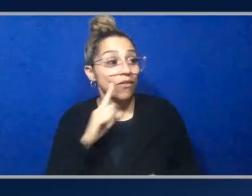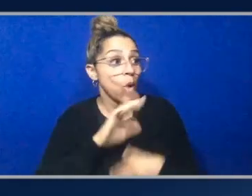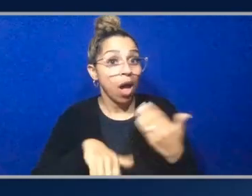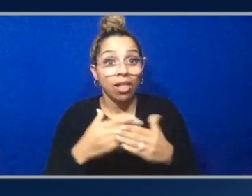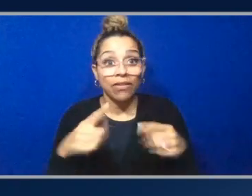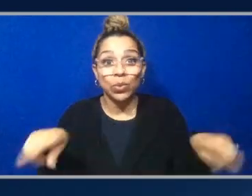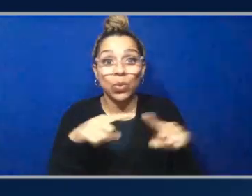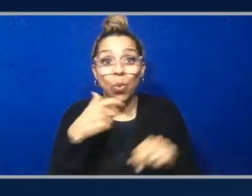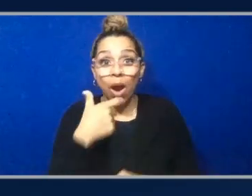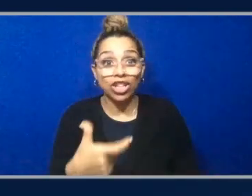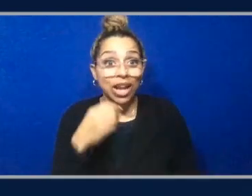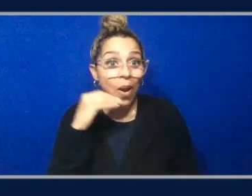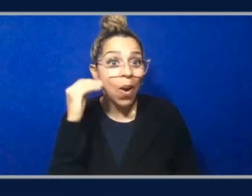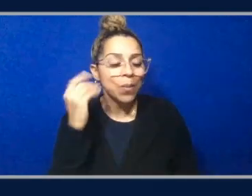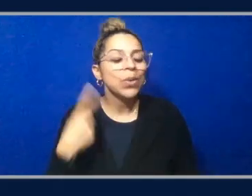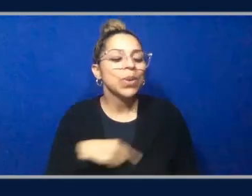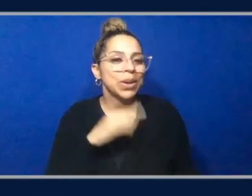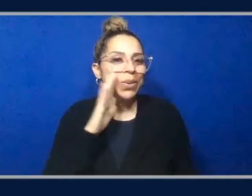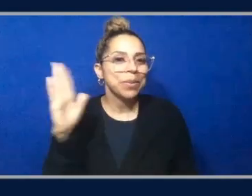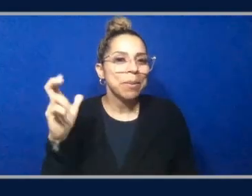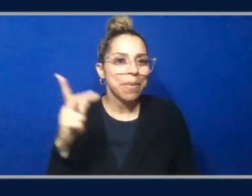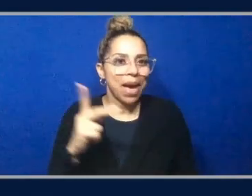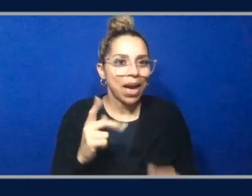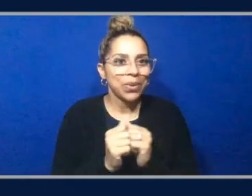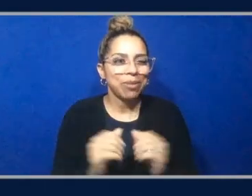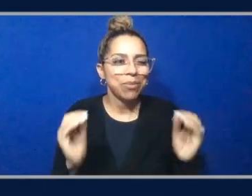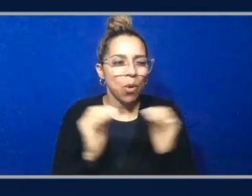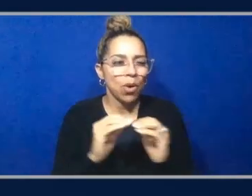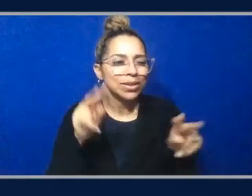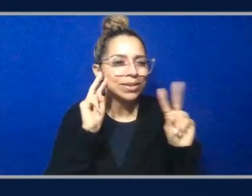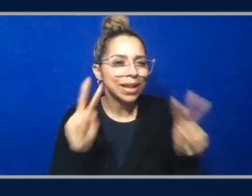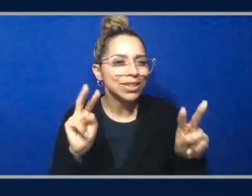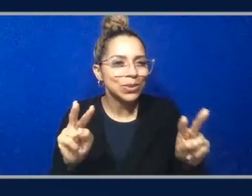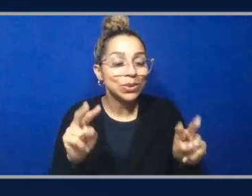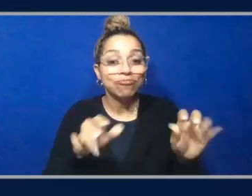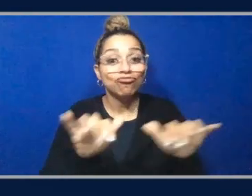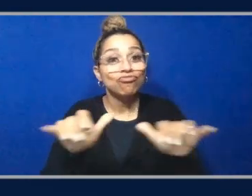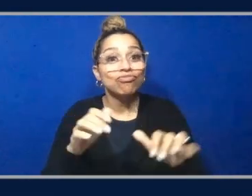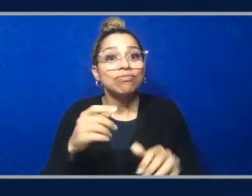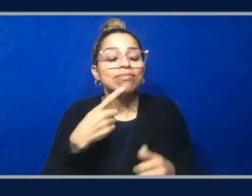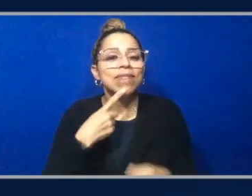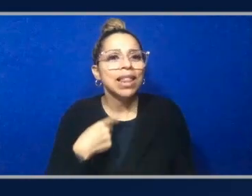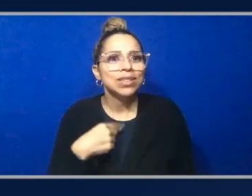at home, we will be back with more. Stay tuned in the chat. Tell us where you're joining